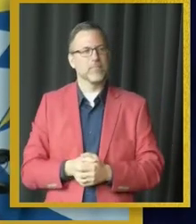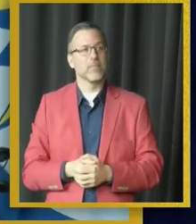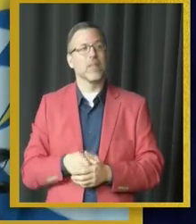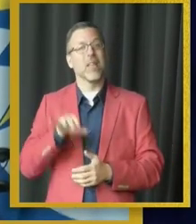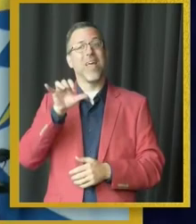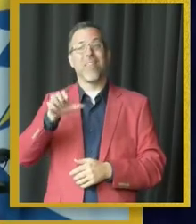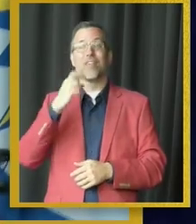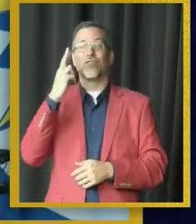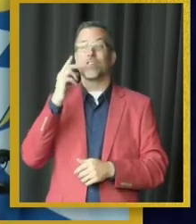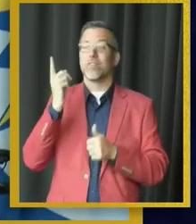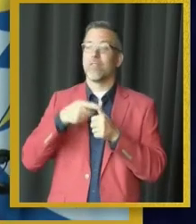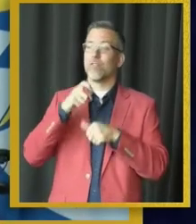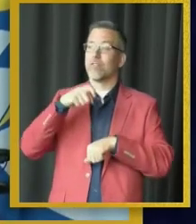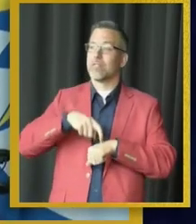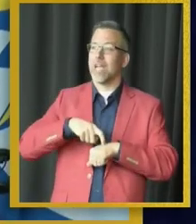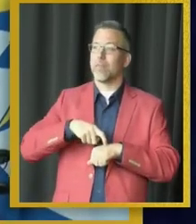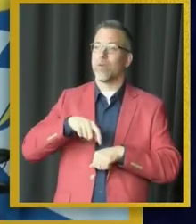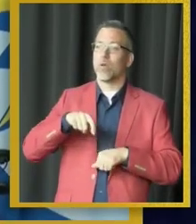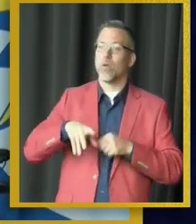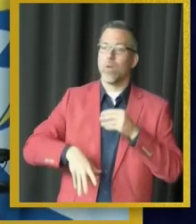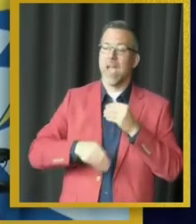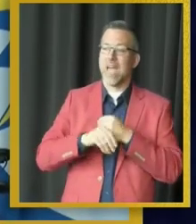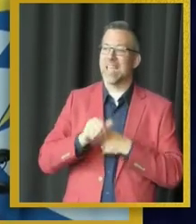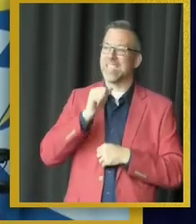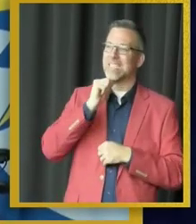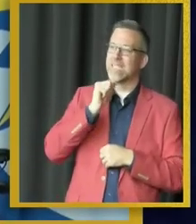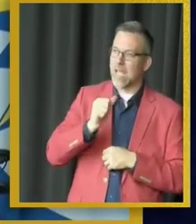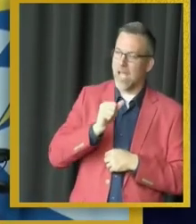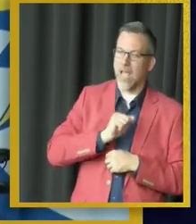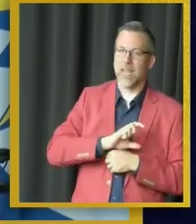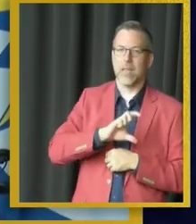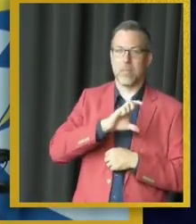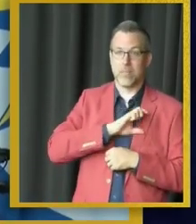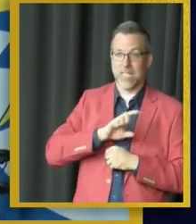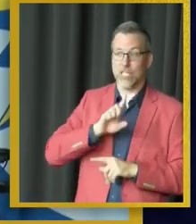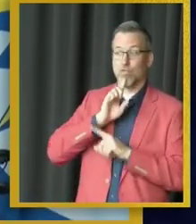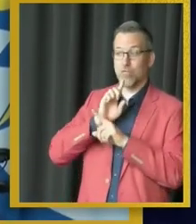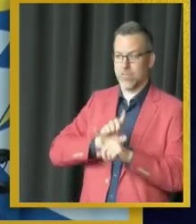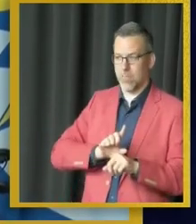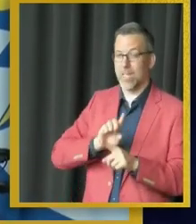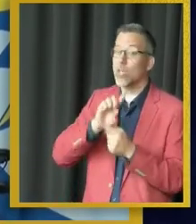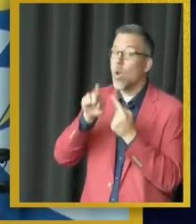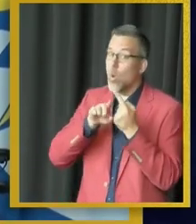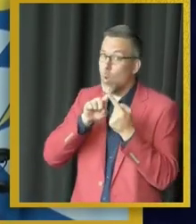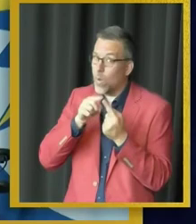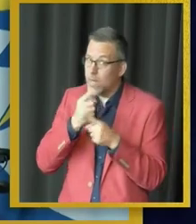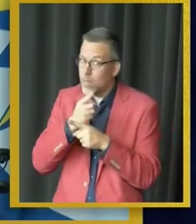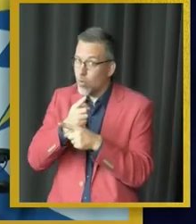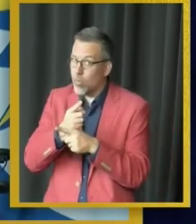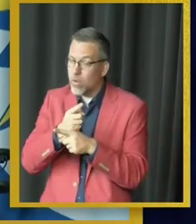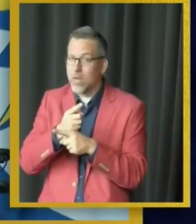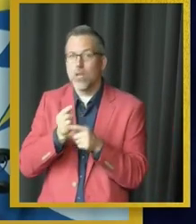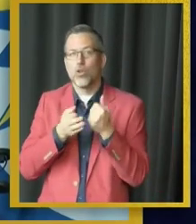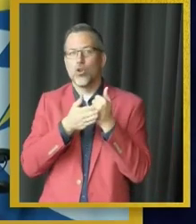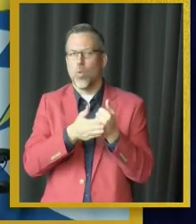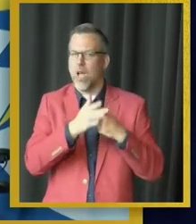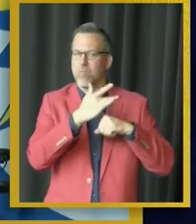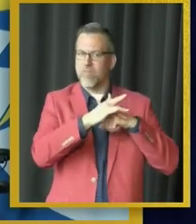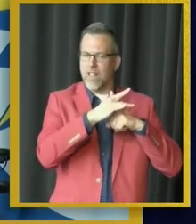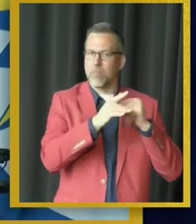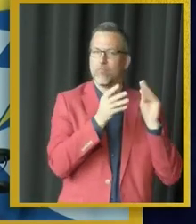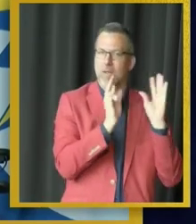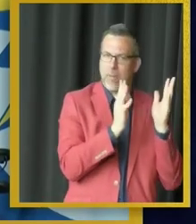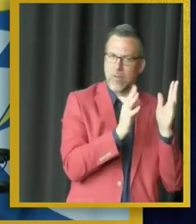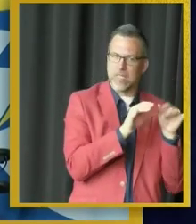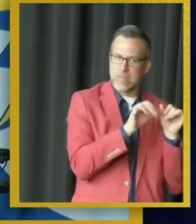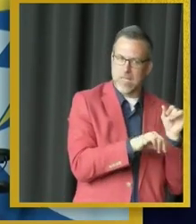first time, we've added a non-law enforcement response, when appropriate, to free up ambulances and allow officers to